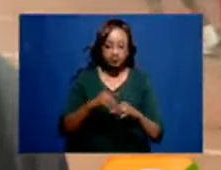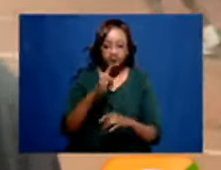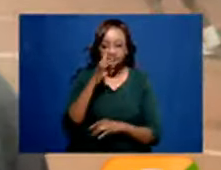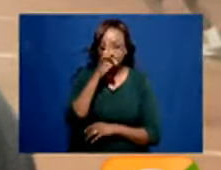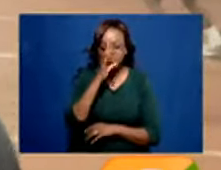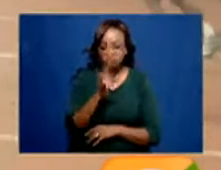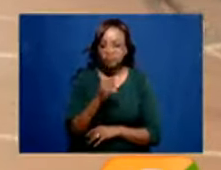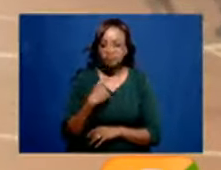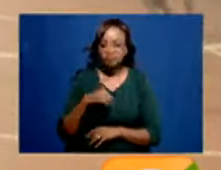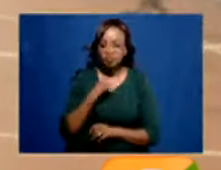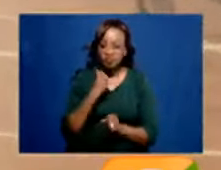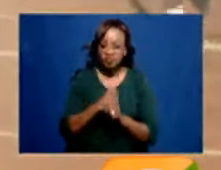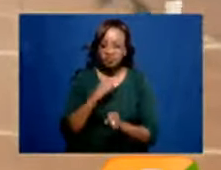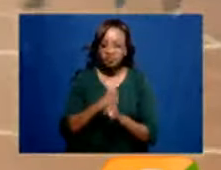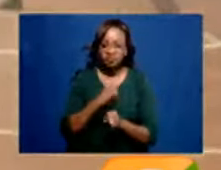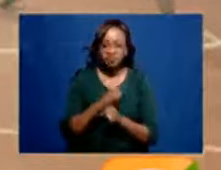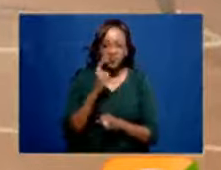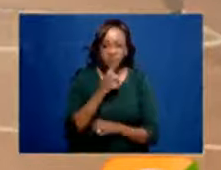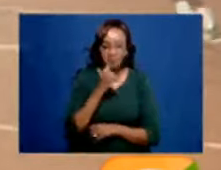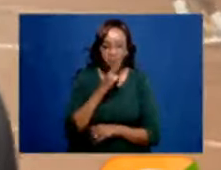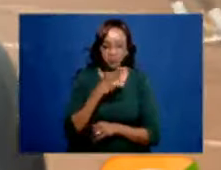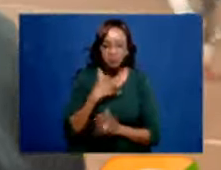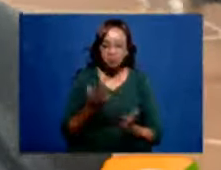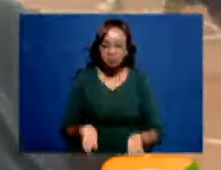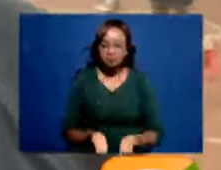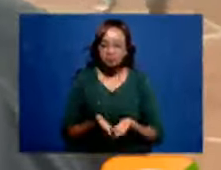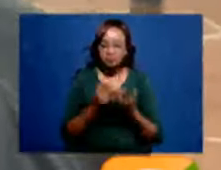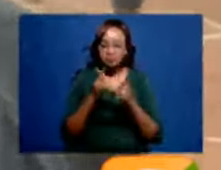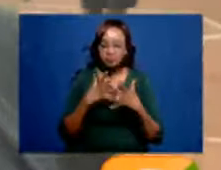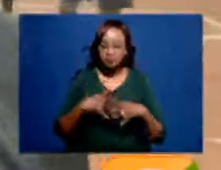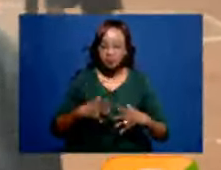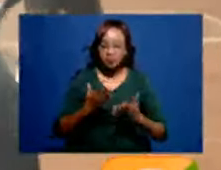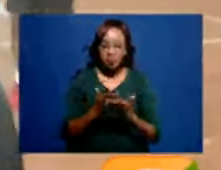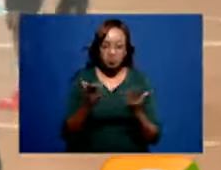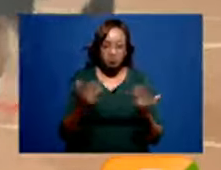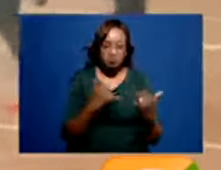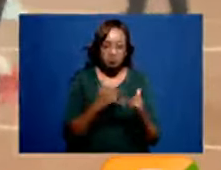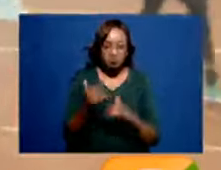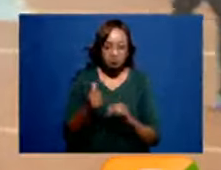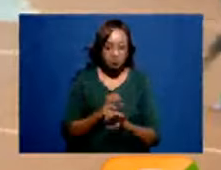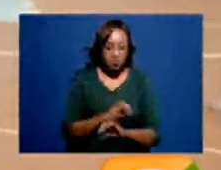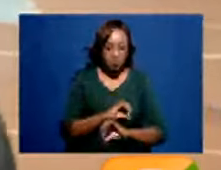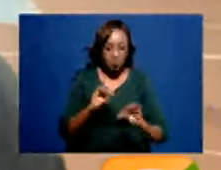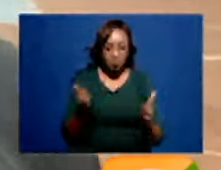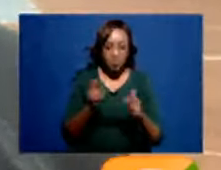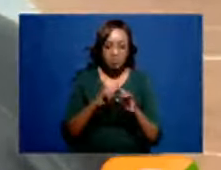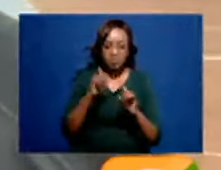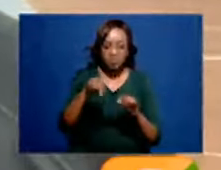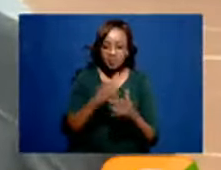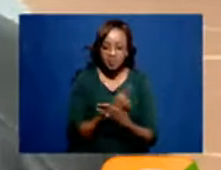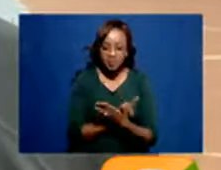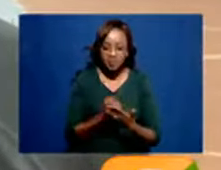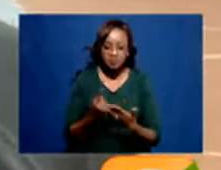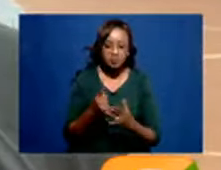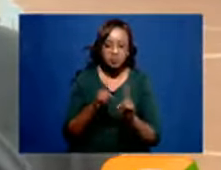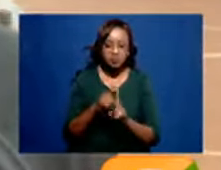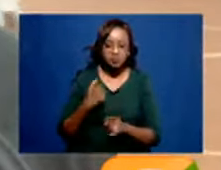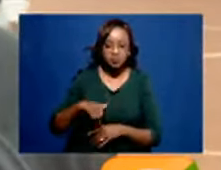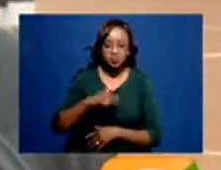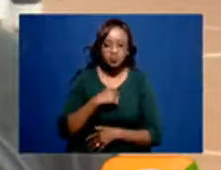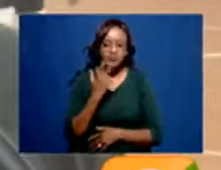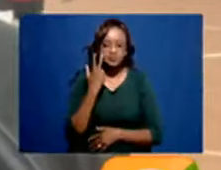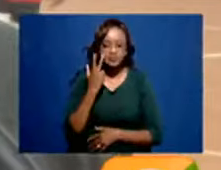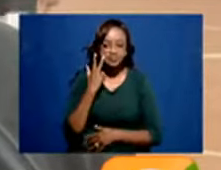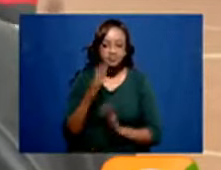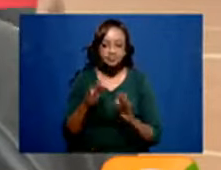been working so hard on our transition offense, and the players are responding well to it. Other than that, this week we've covered some